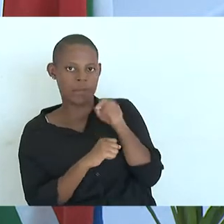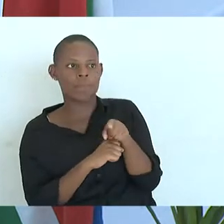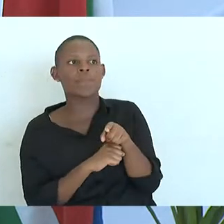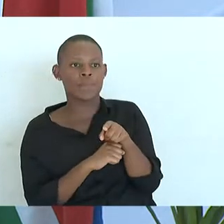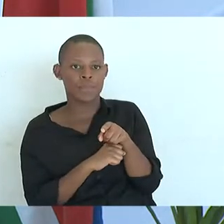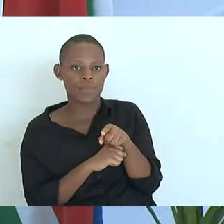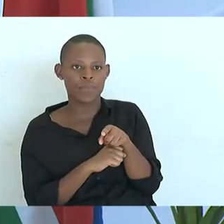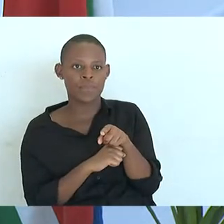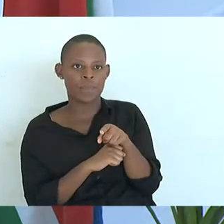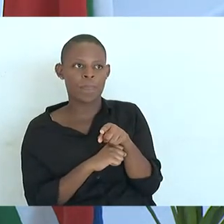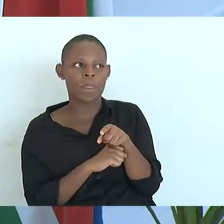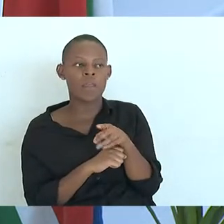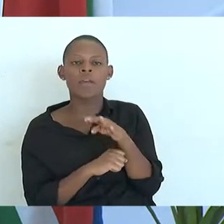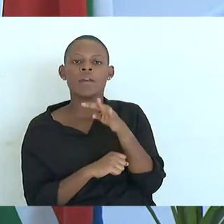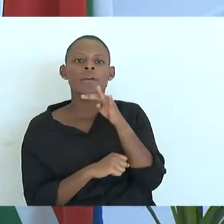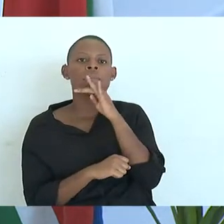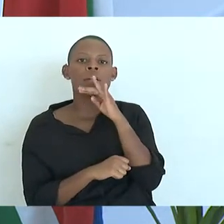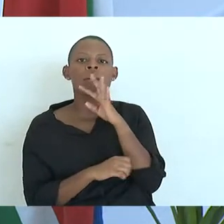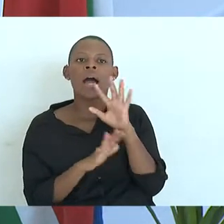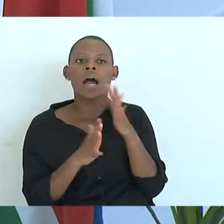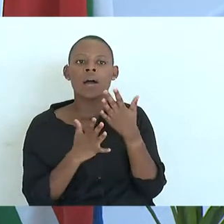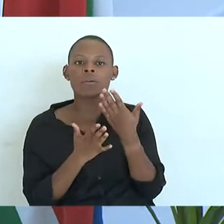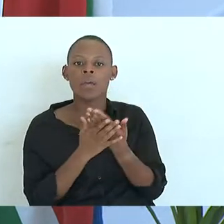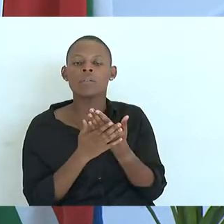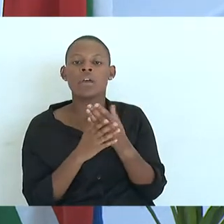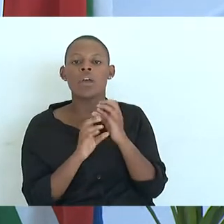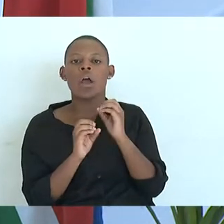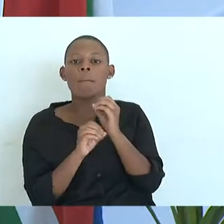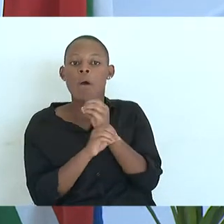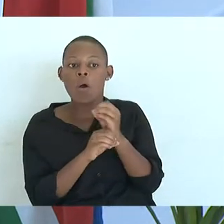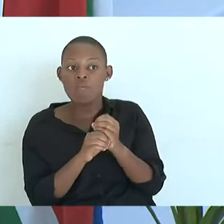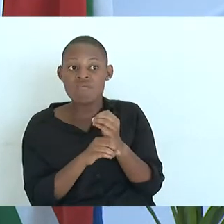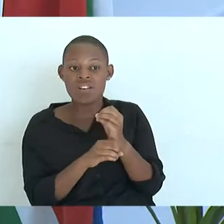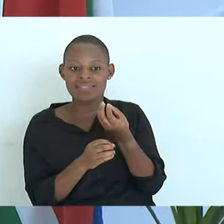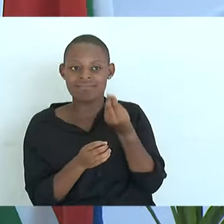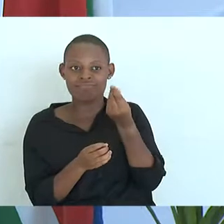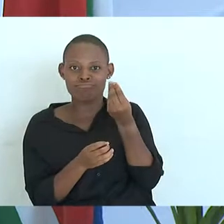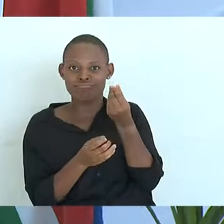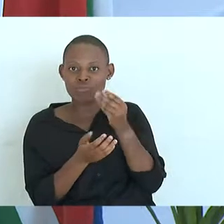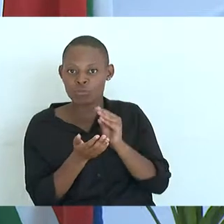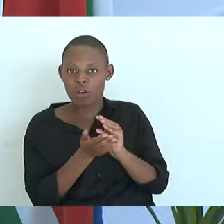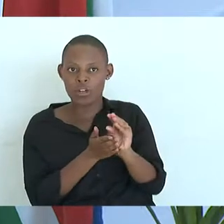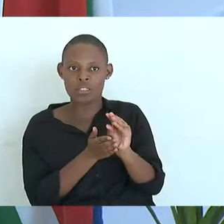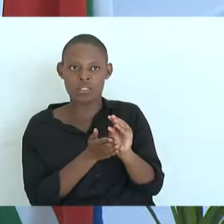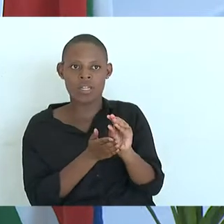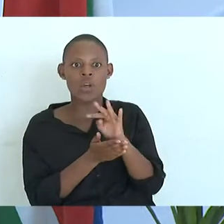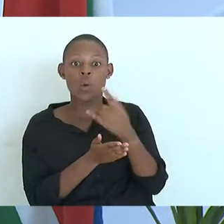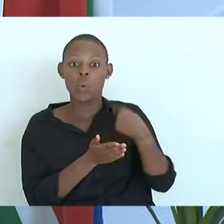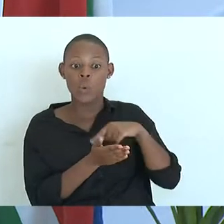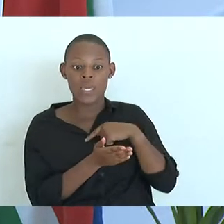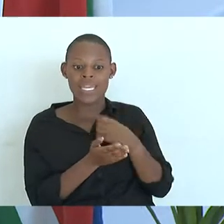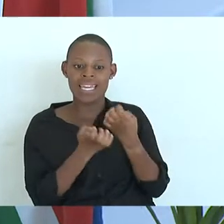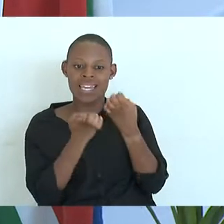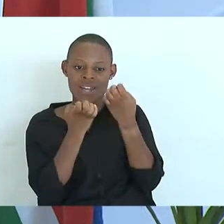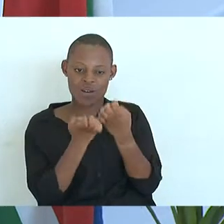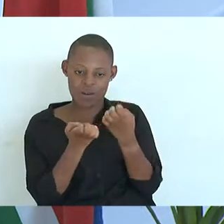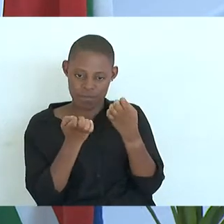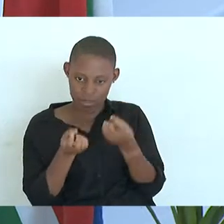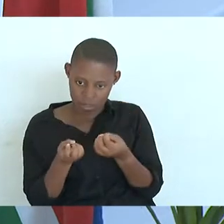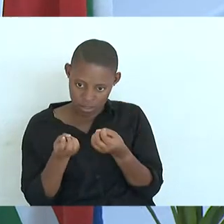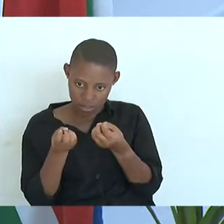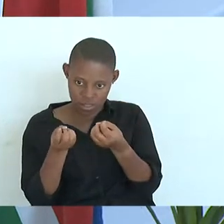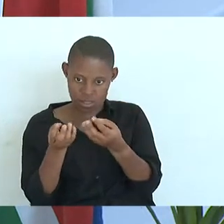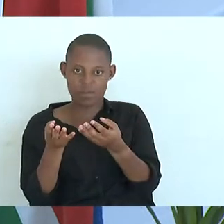ukufunda i-operational cost kuma cooperatives. Sifunda equipment sikunikeza